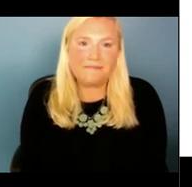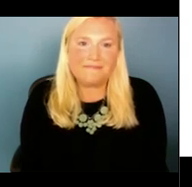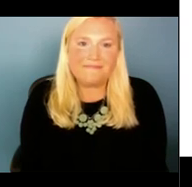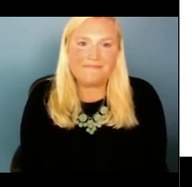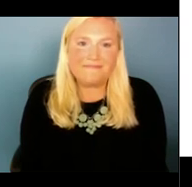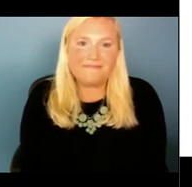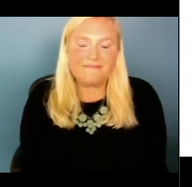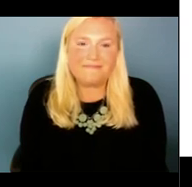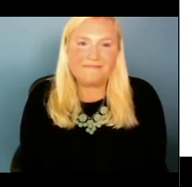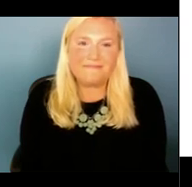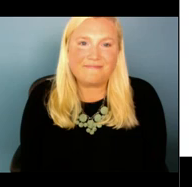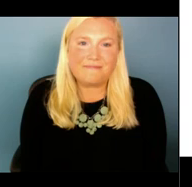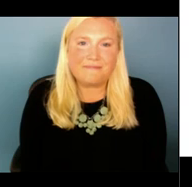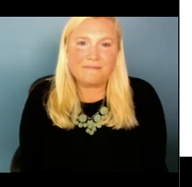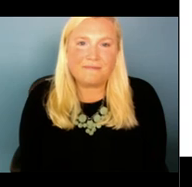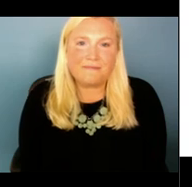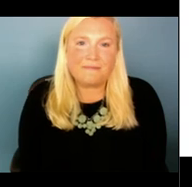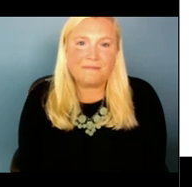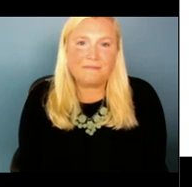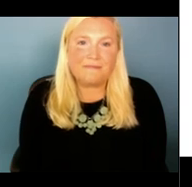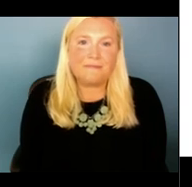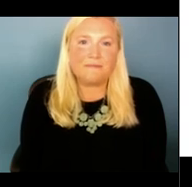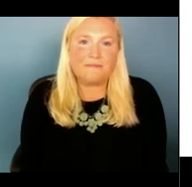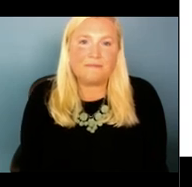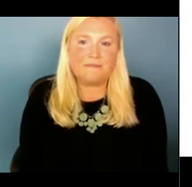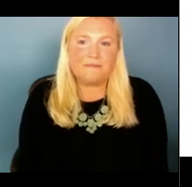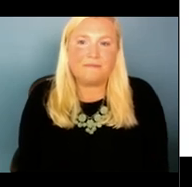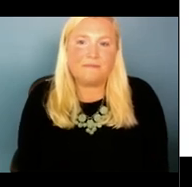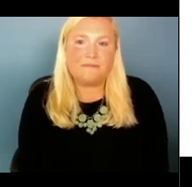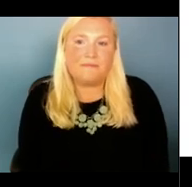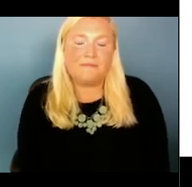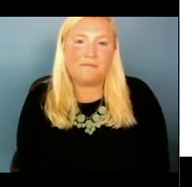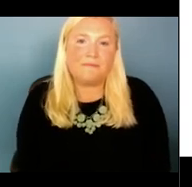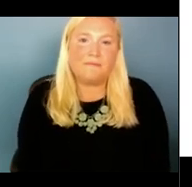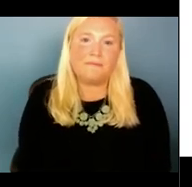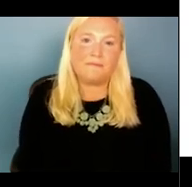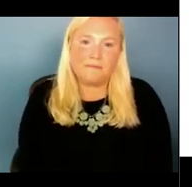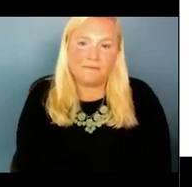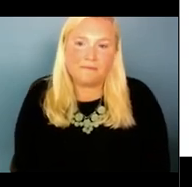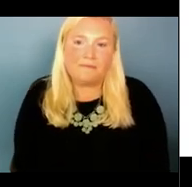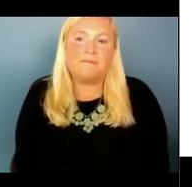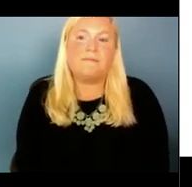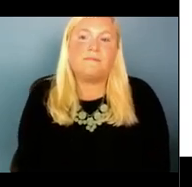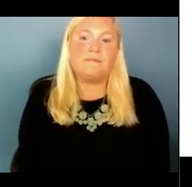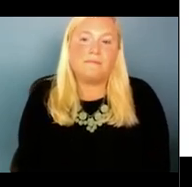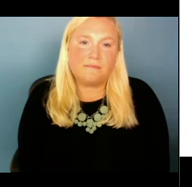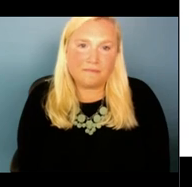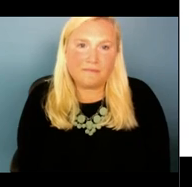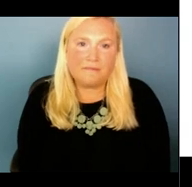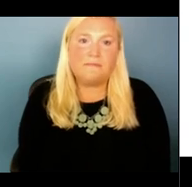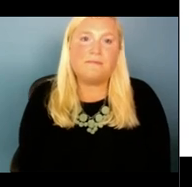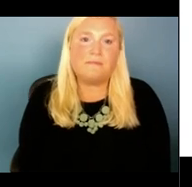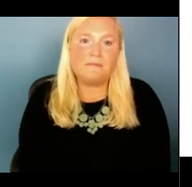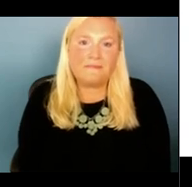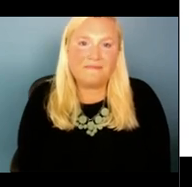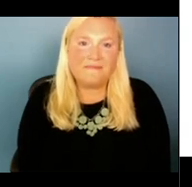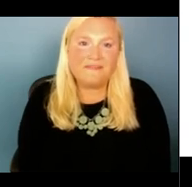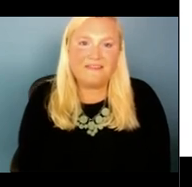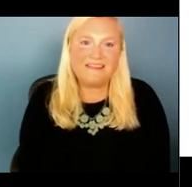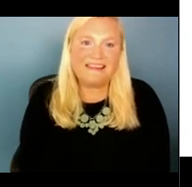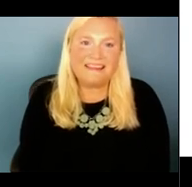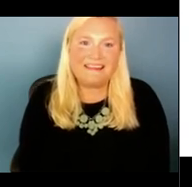the differences in the brains of people who stutter. So we would say stuttering is a neurodevelopmental condition. Something different